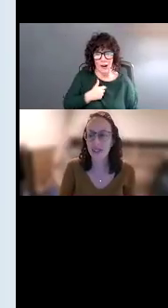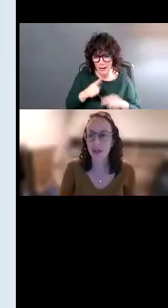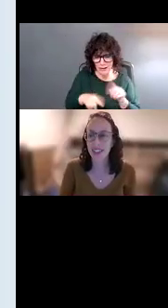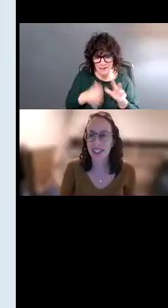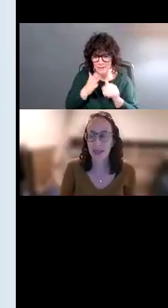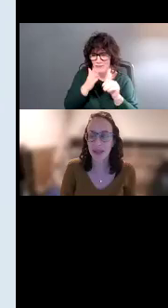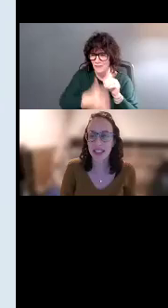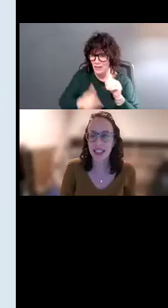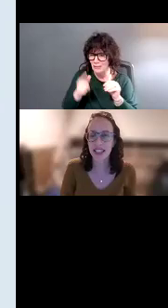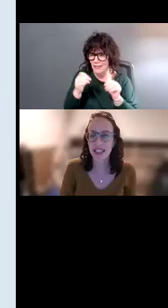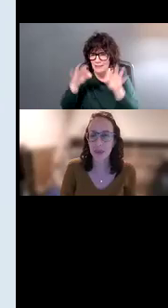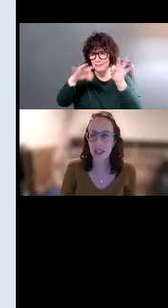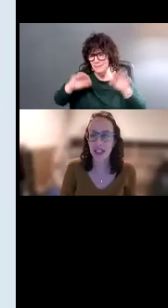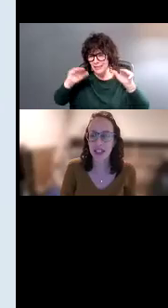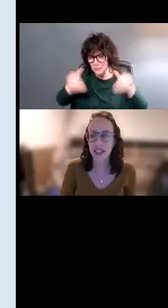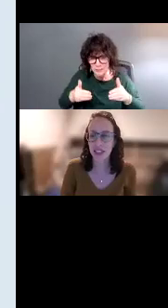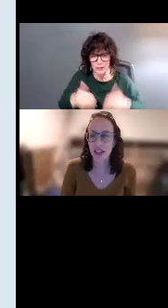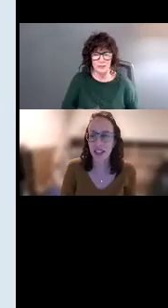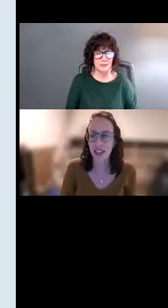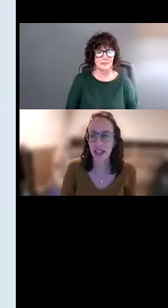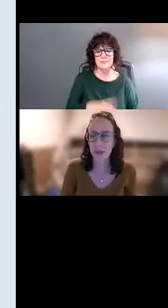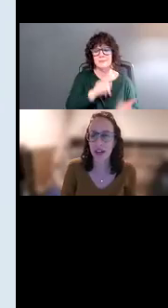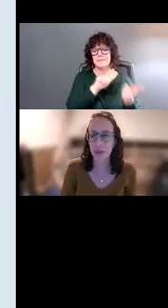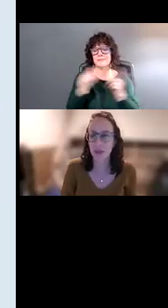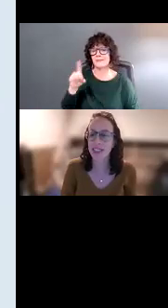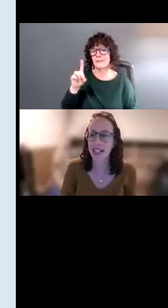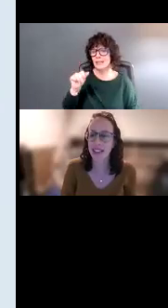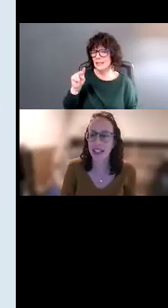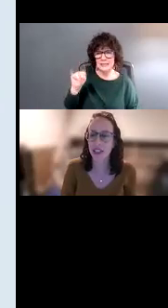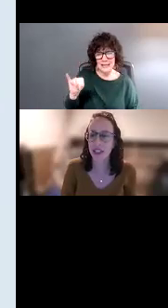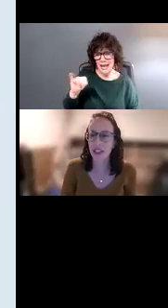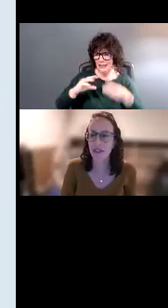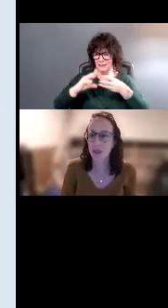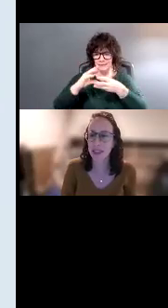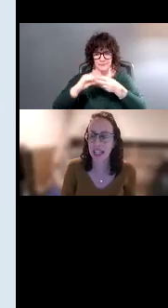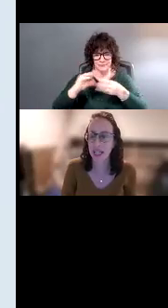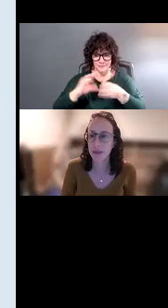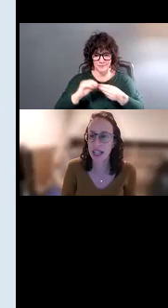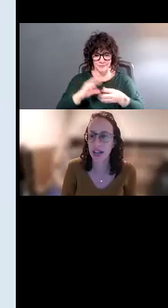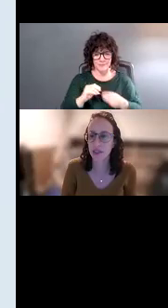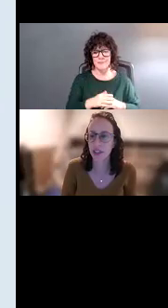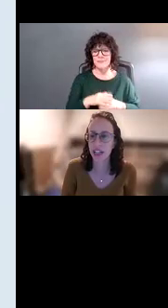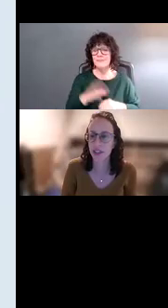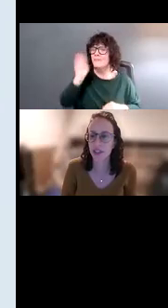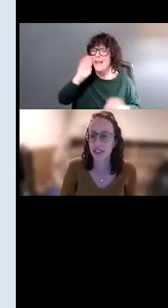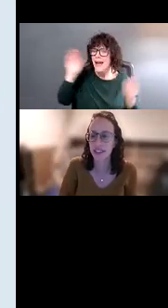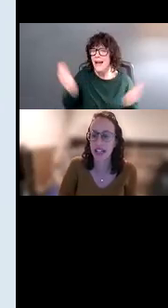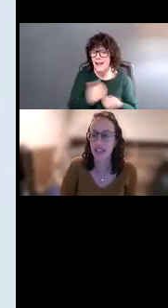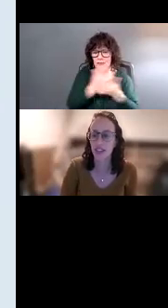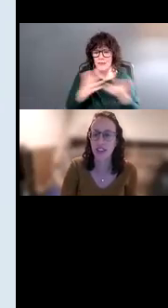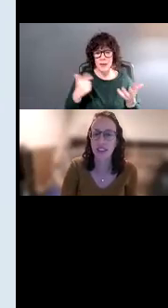Hi, everyone. I'm excited to be here talking about protecting yourself from scams after